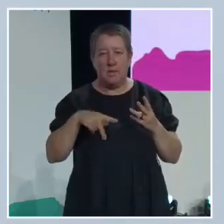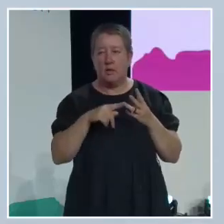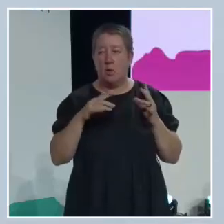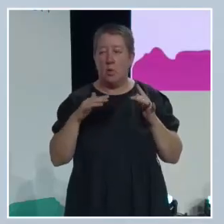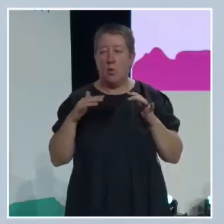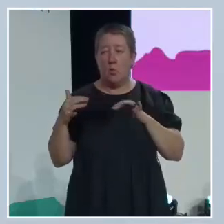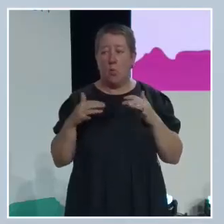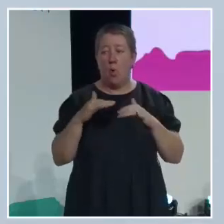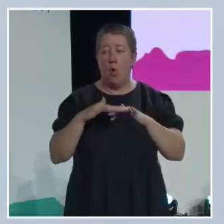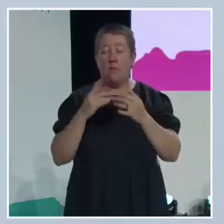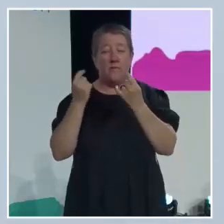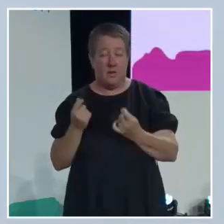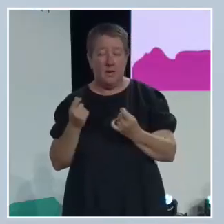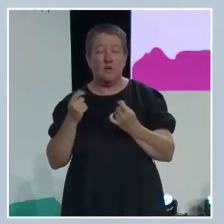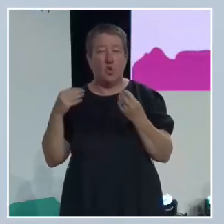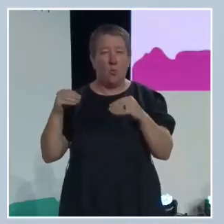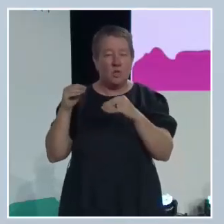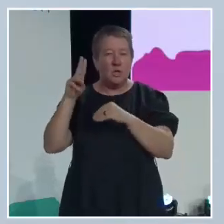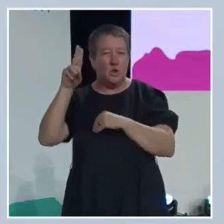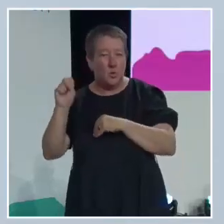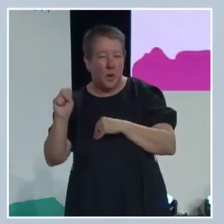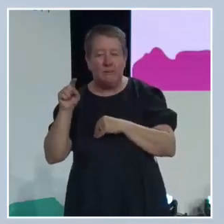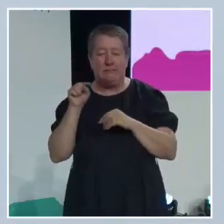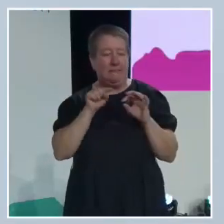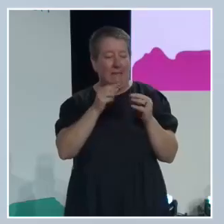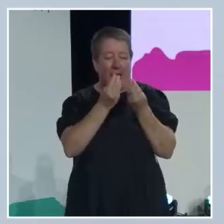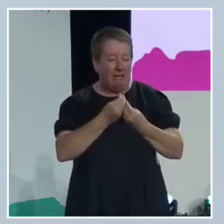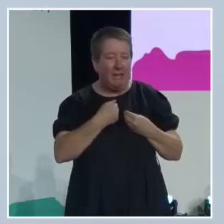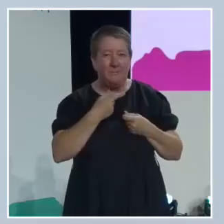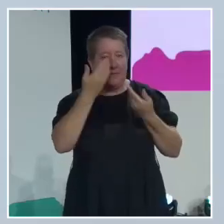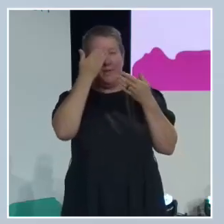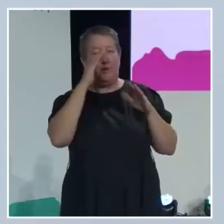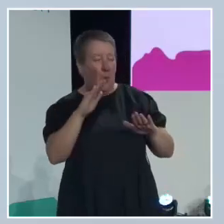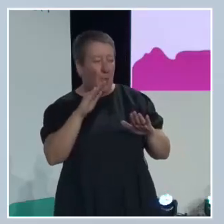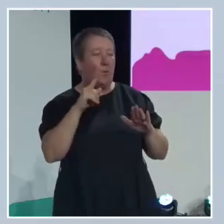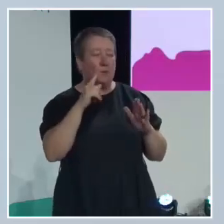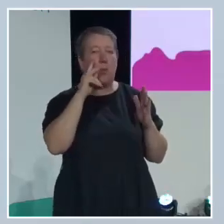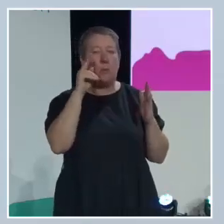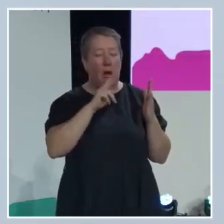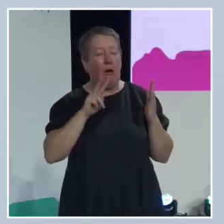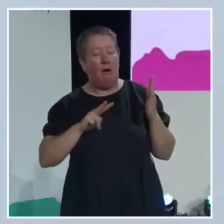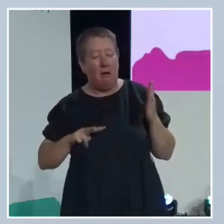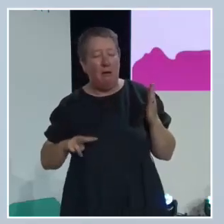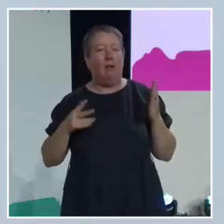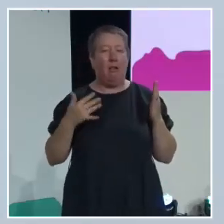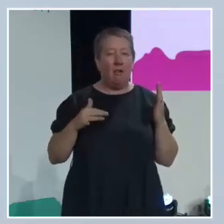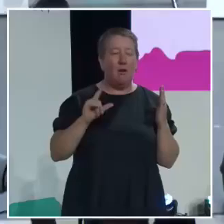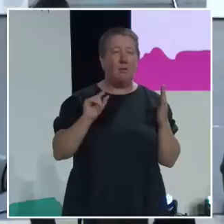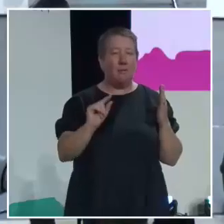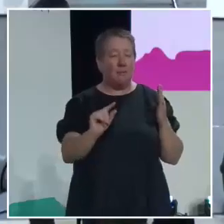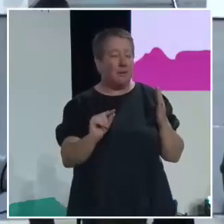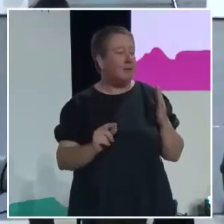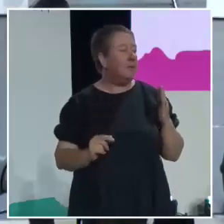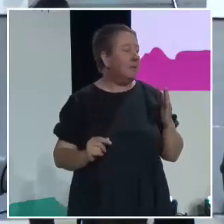Corporation in the US in the First World War. I didn't know. I learned reading the book. And